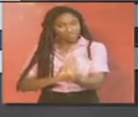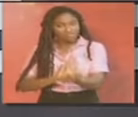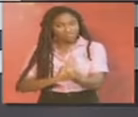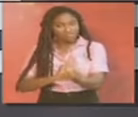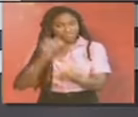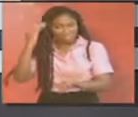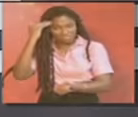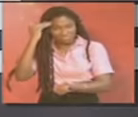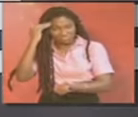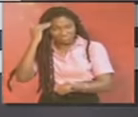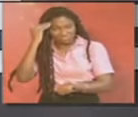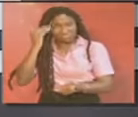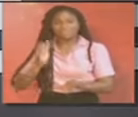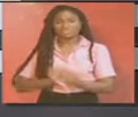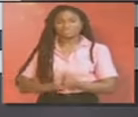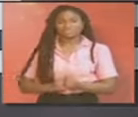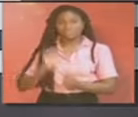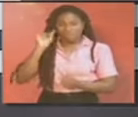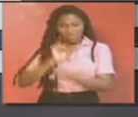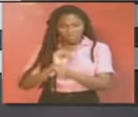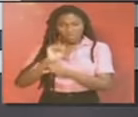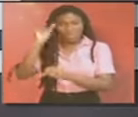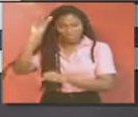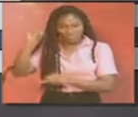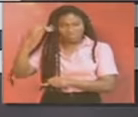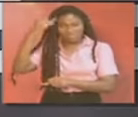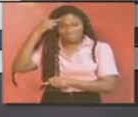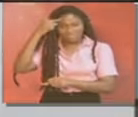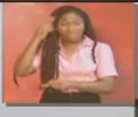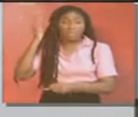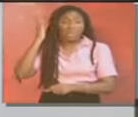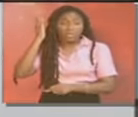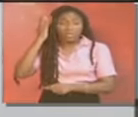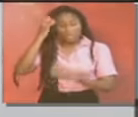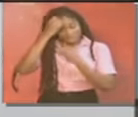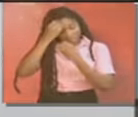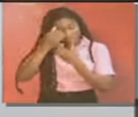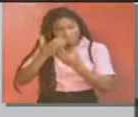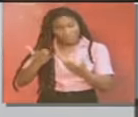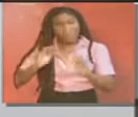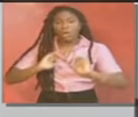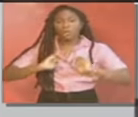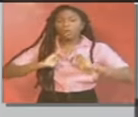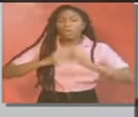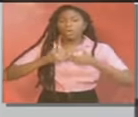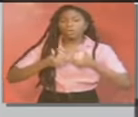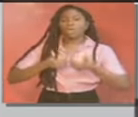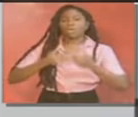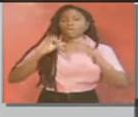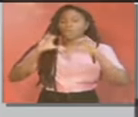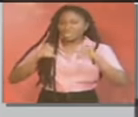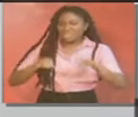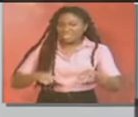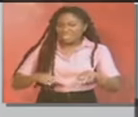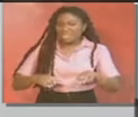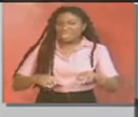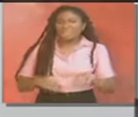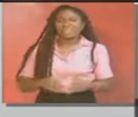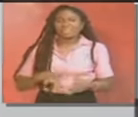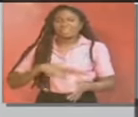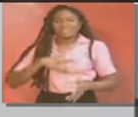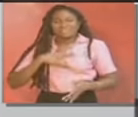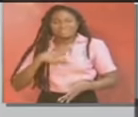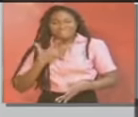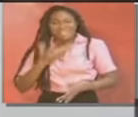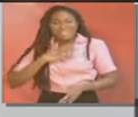Regional Health Authority, and she will bring us some information on how we can cope with pandemic fatigue.